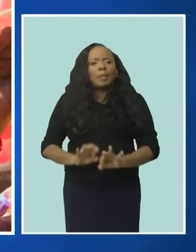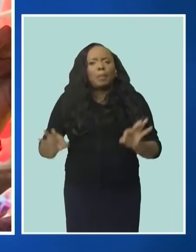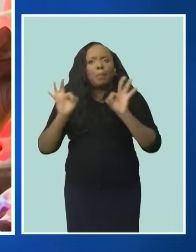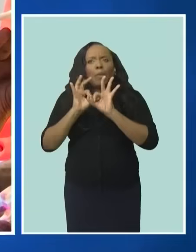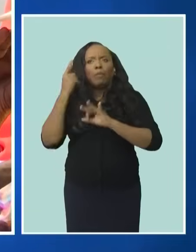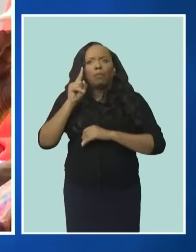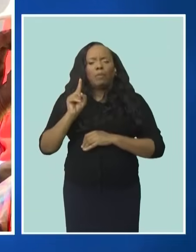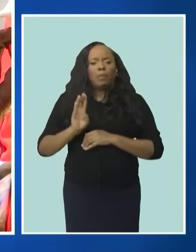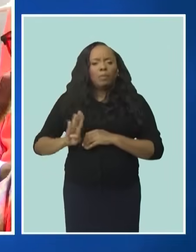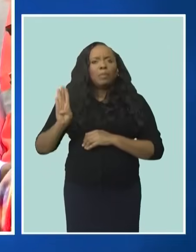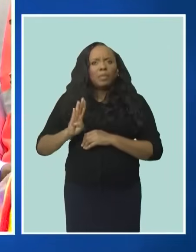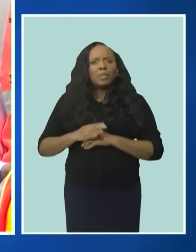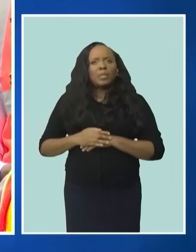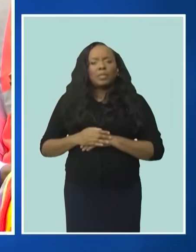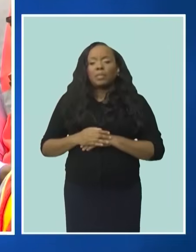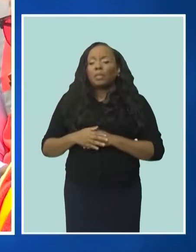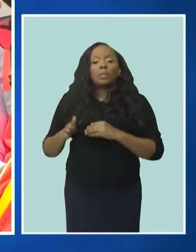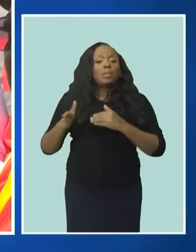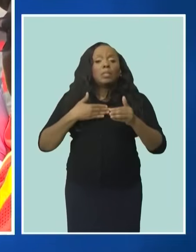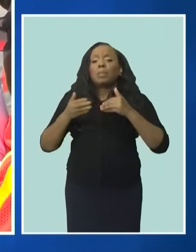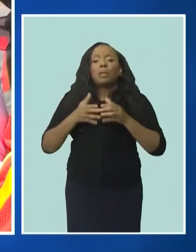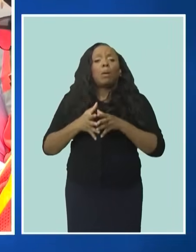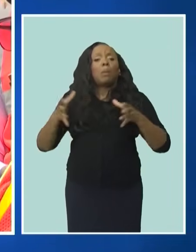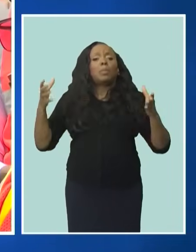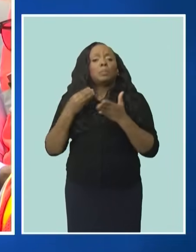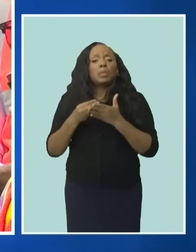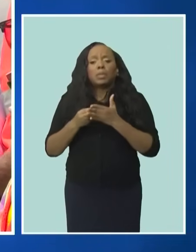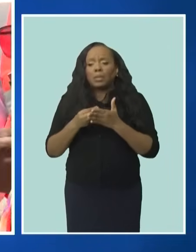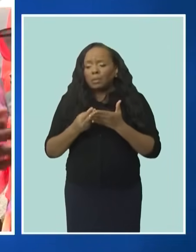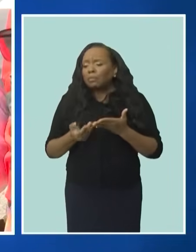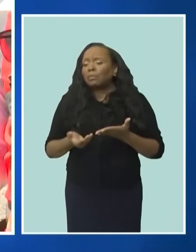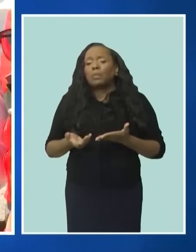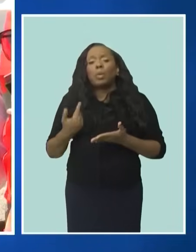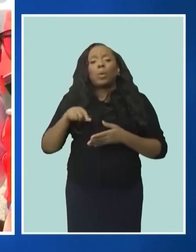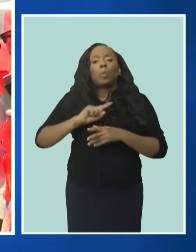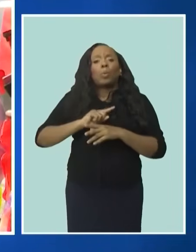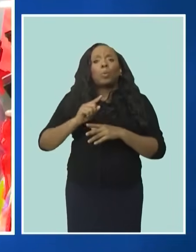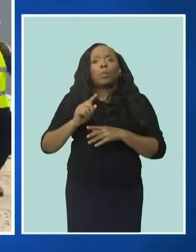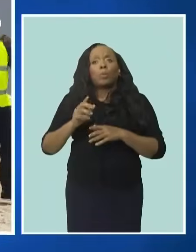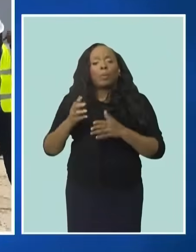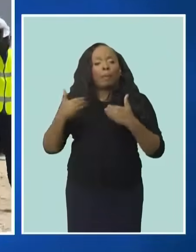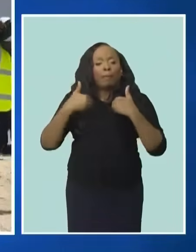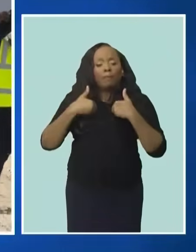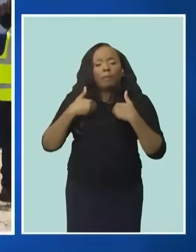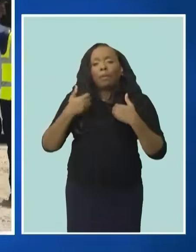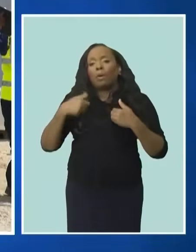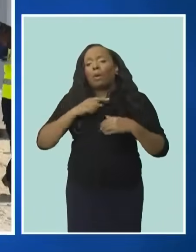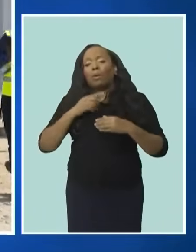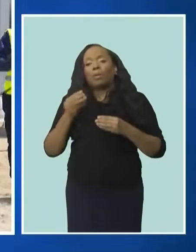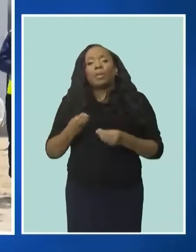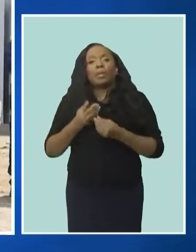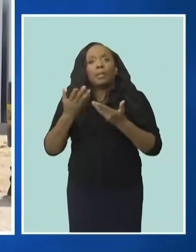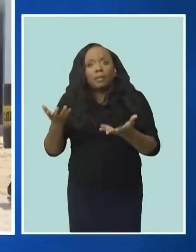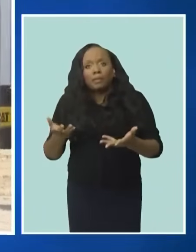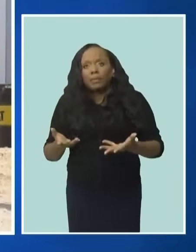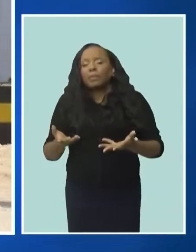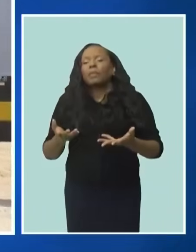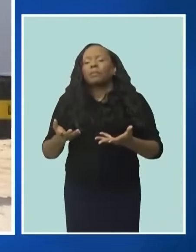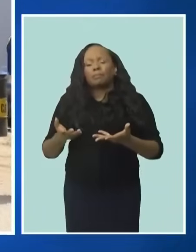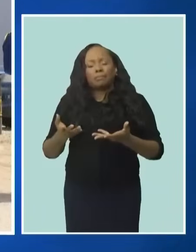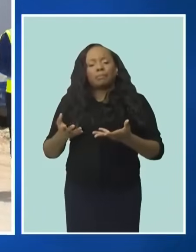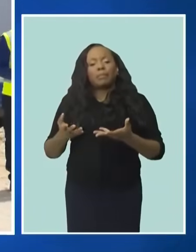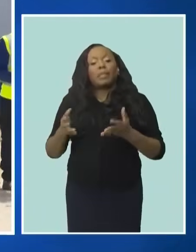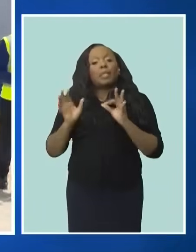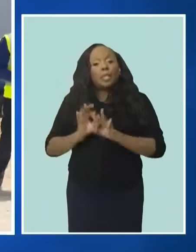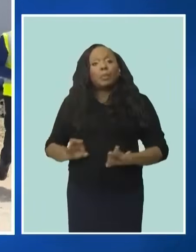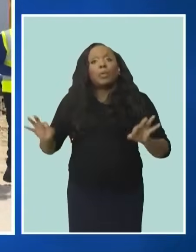because it is an industry that is critical to our basic survival. Overseeing the project is an international